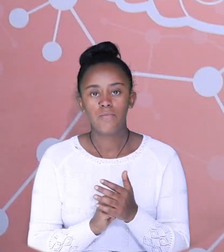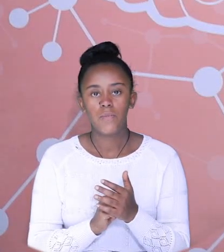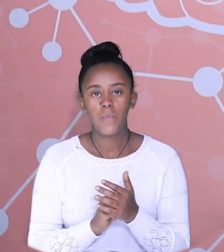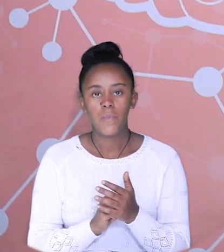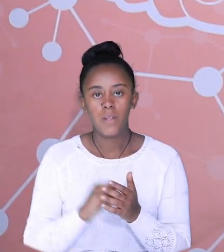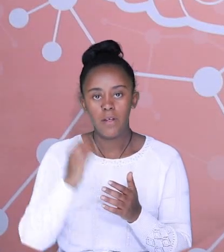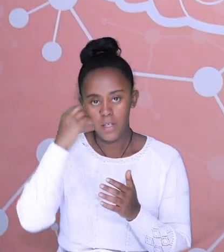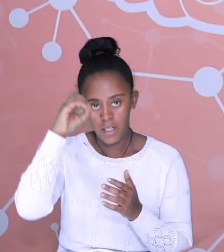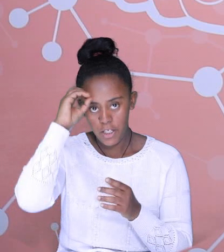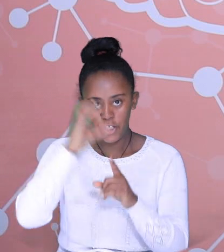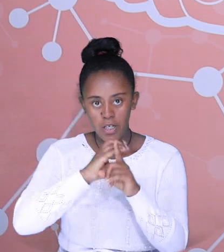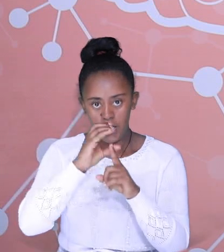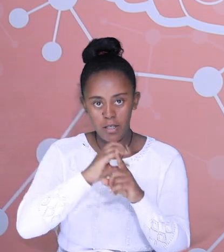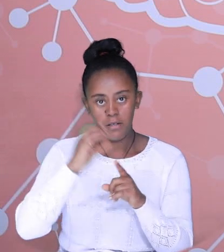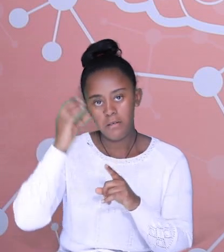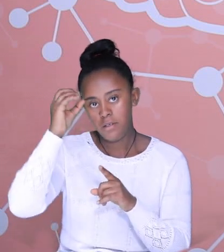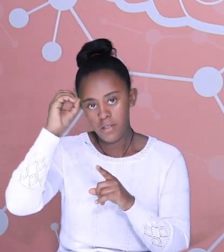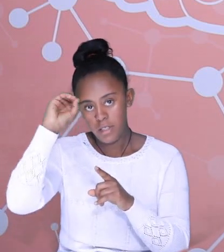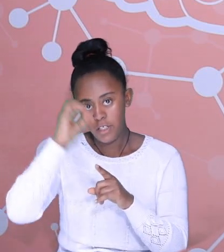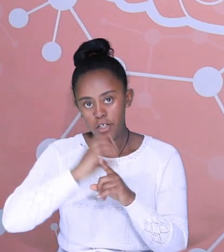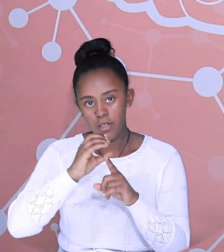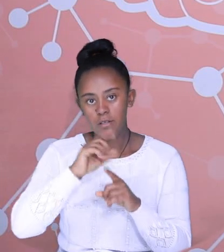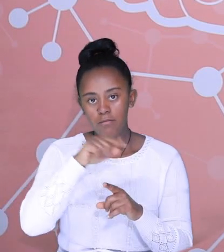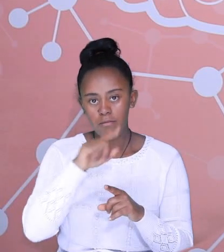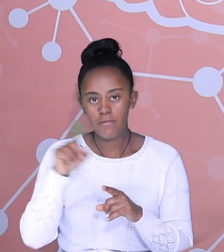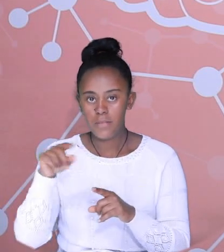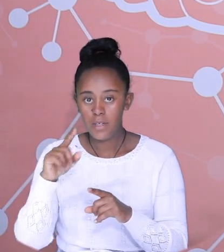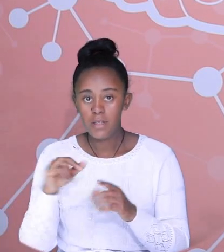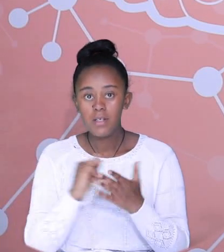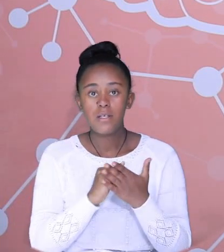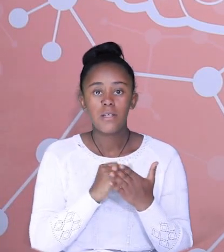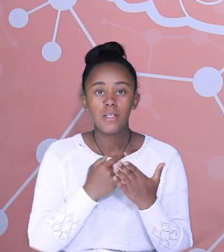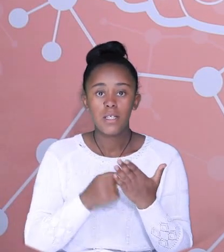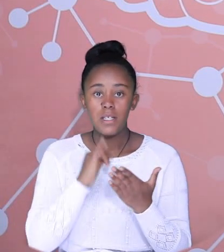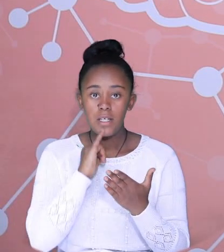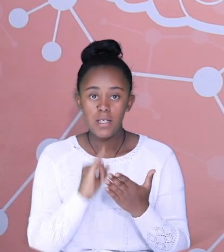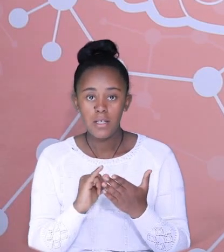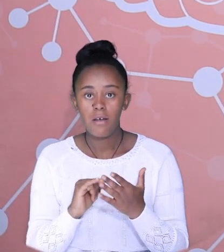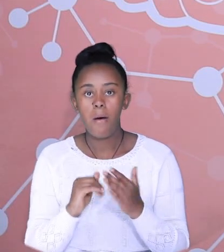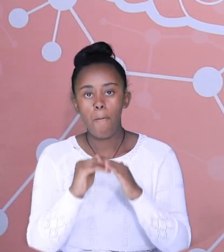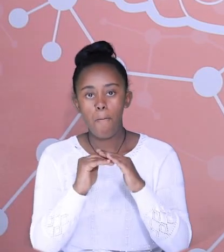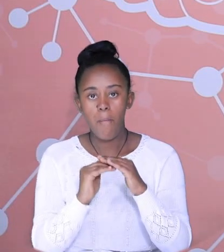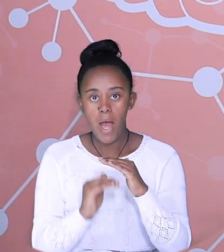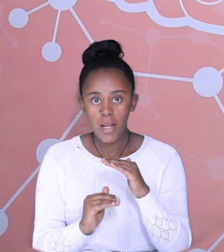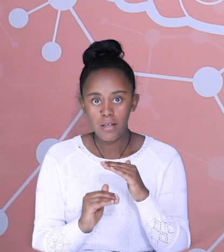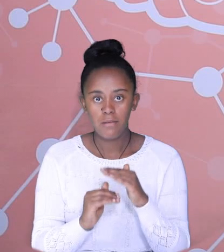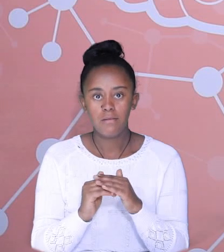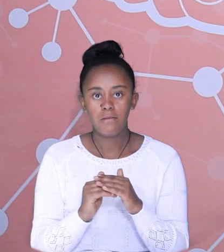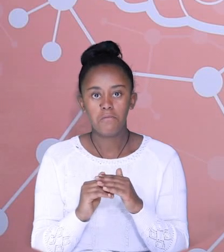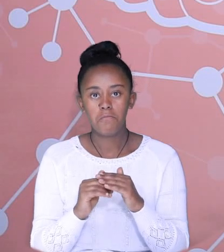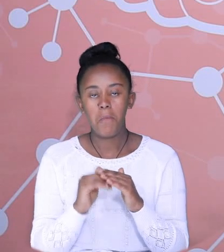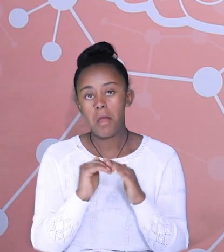degree Celsius by degree Celsius. This is minus